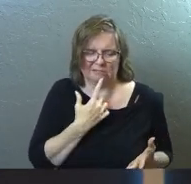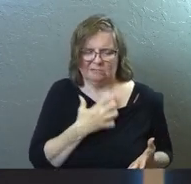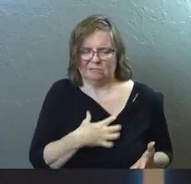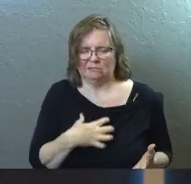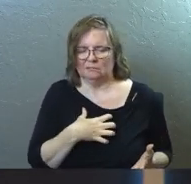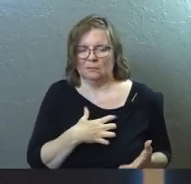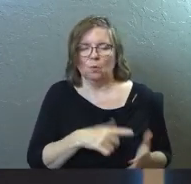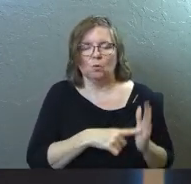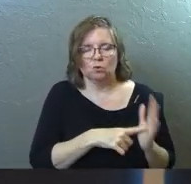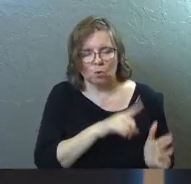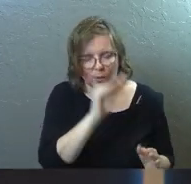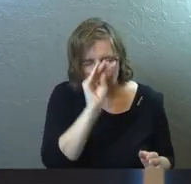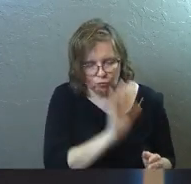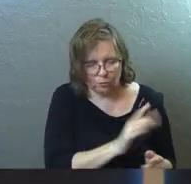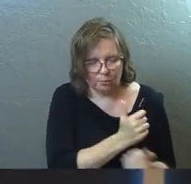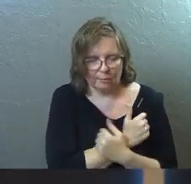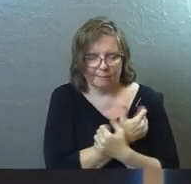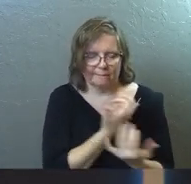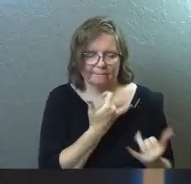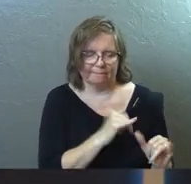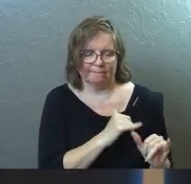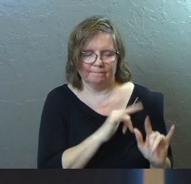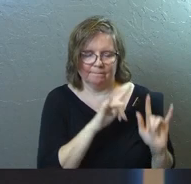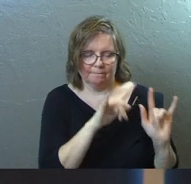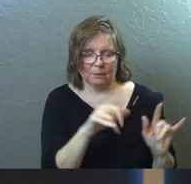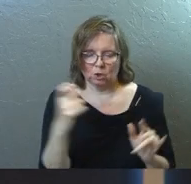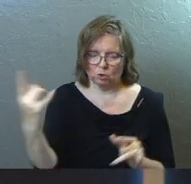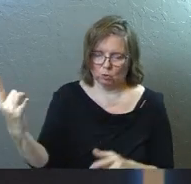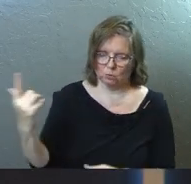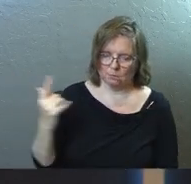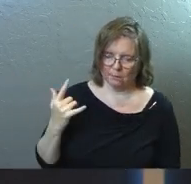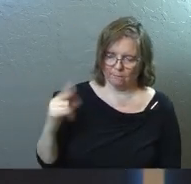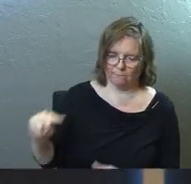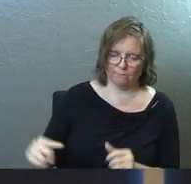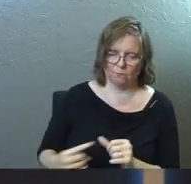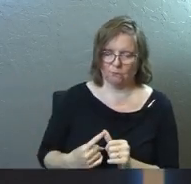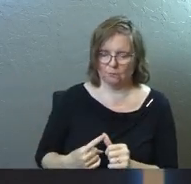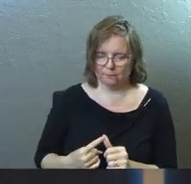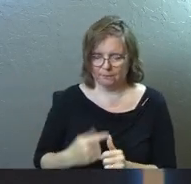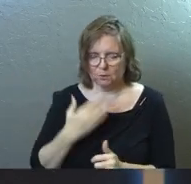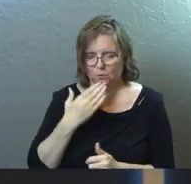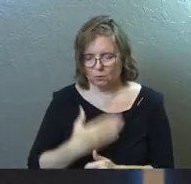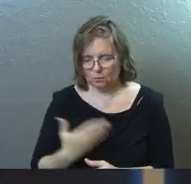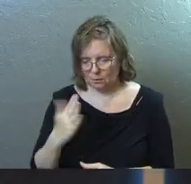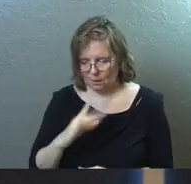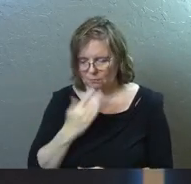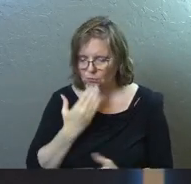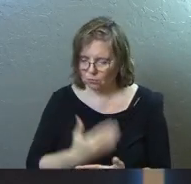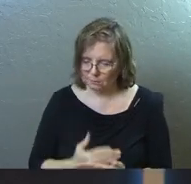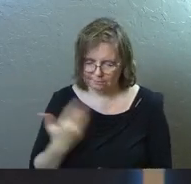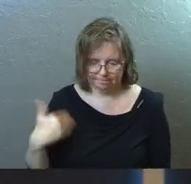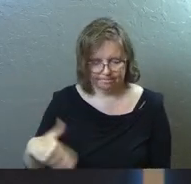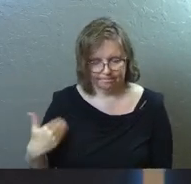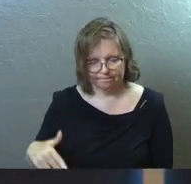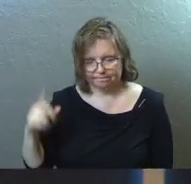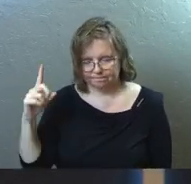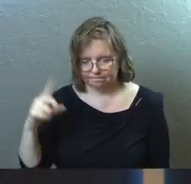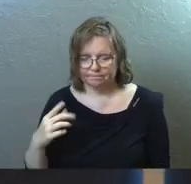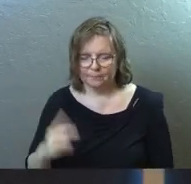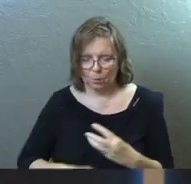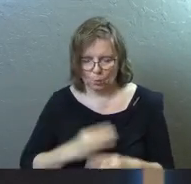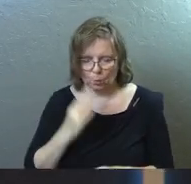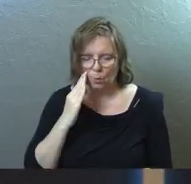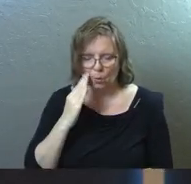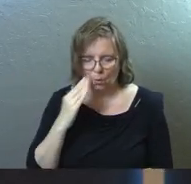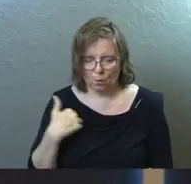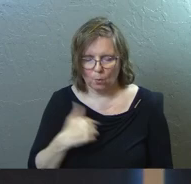hate, Jesus, that we may show them grace and love. Because you showed us first. You are good, God. You are good. Let the